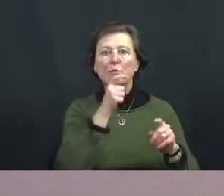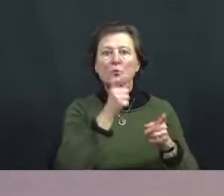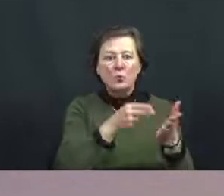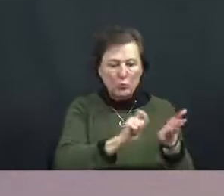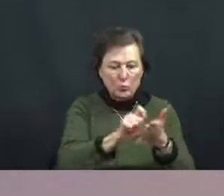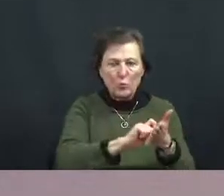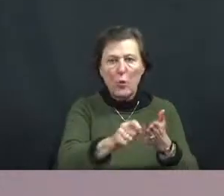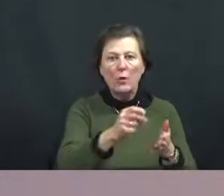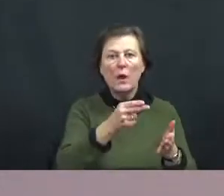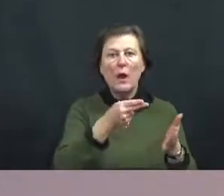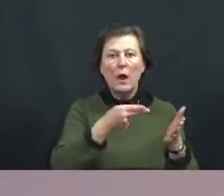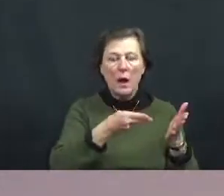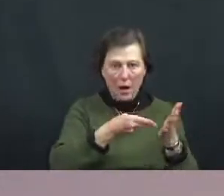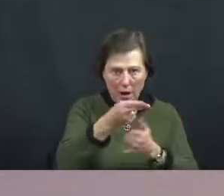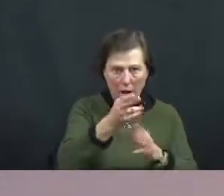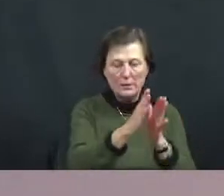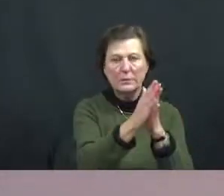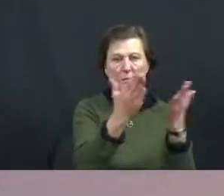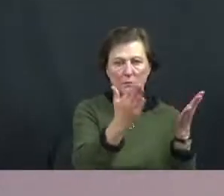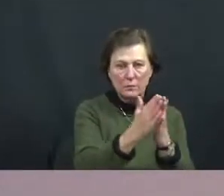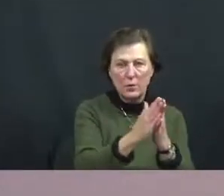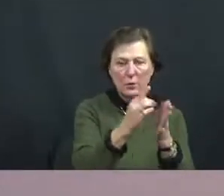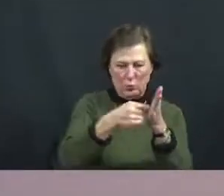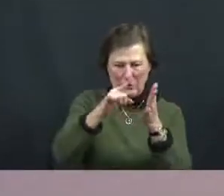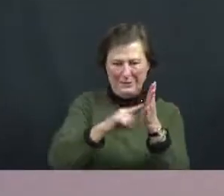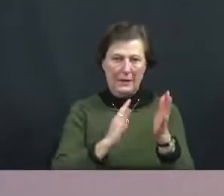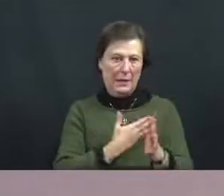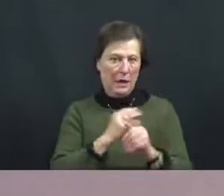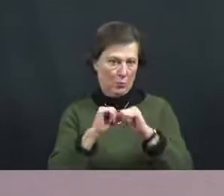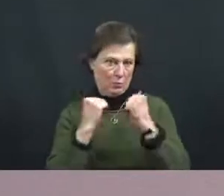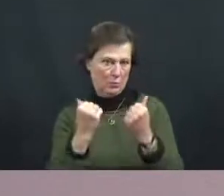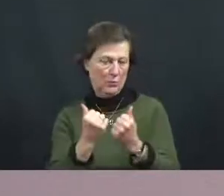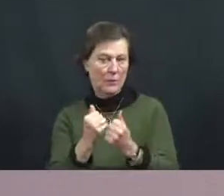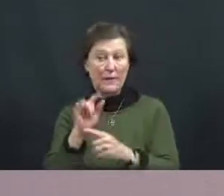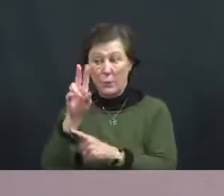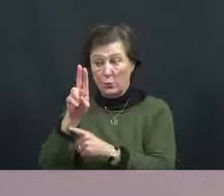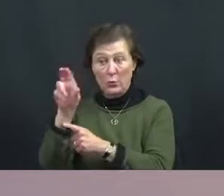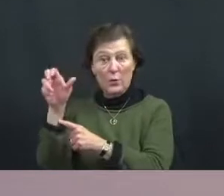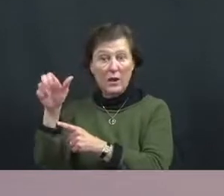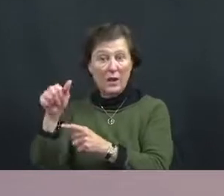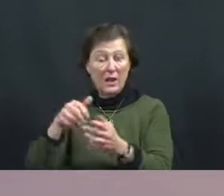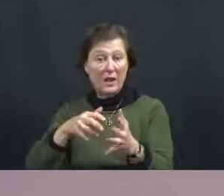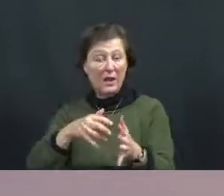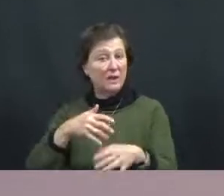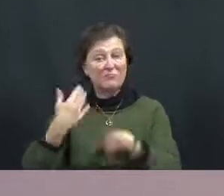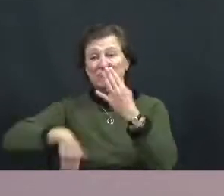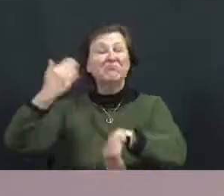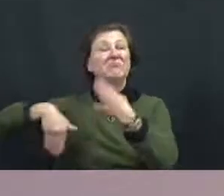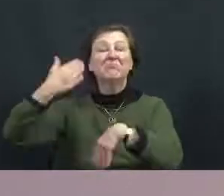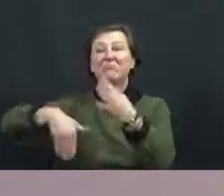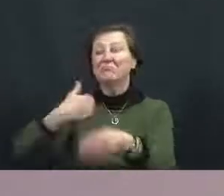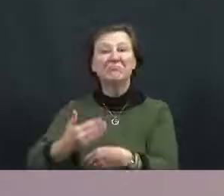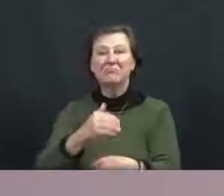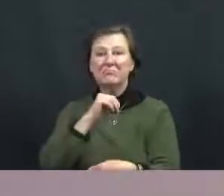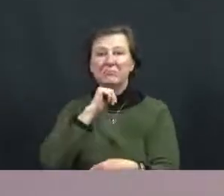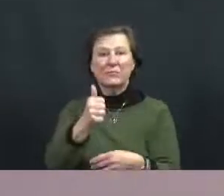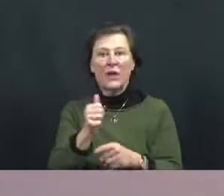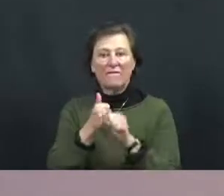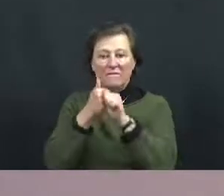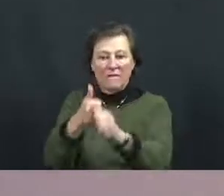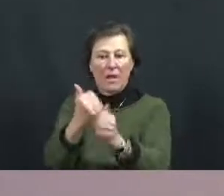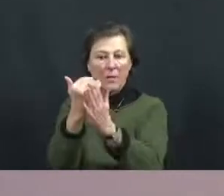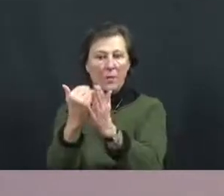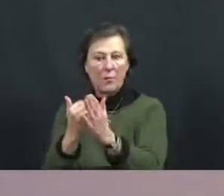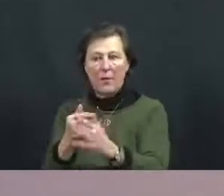association. And the Unitarian Universalist Association ran roughshod over due processes when they